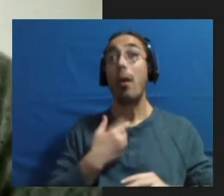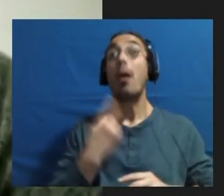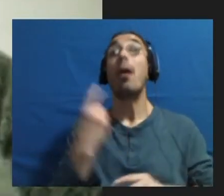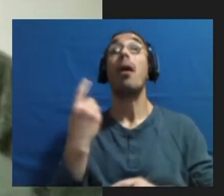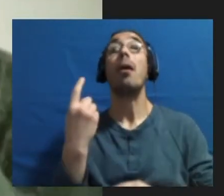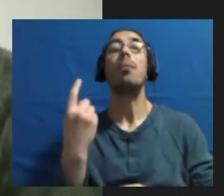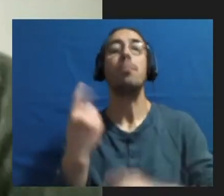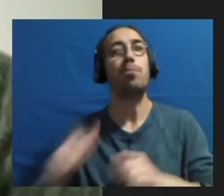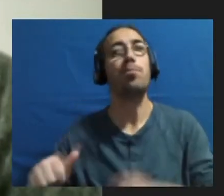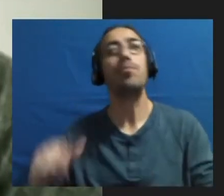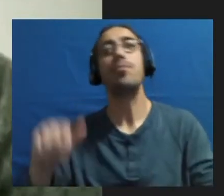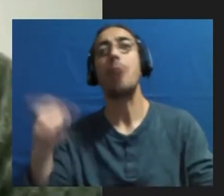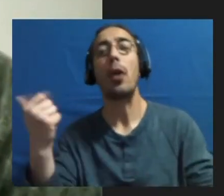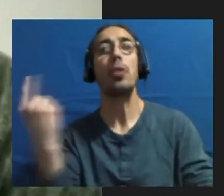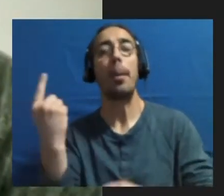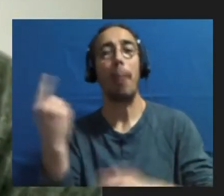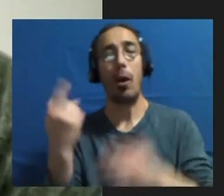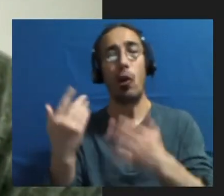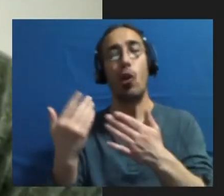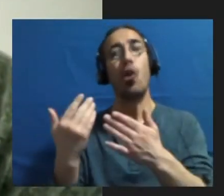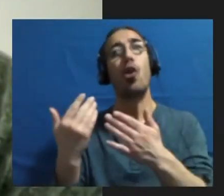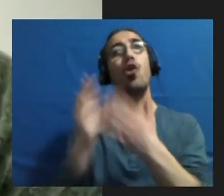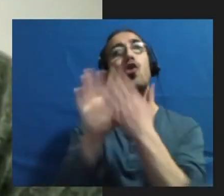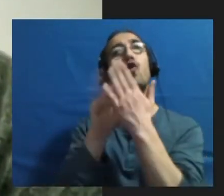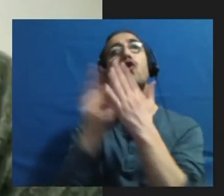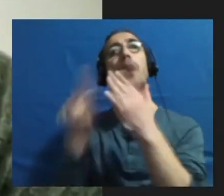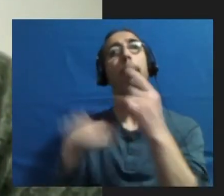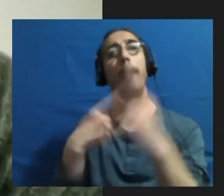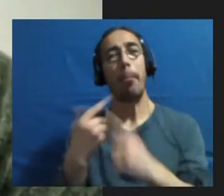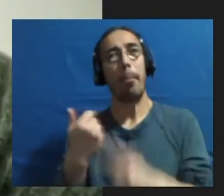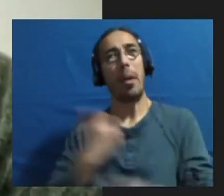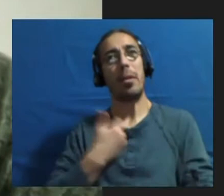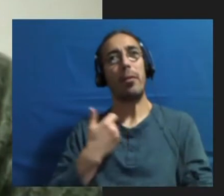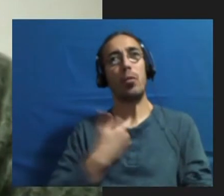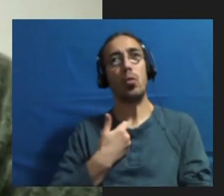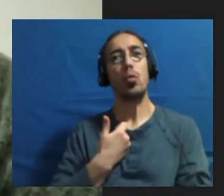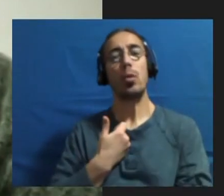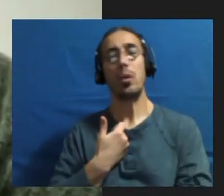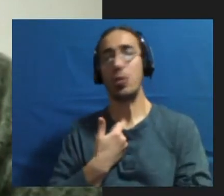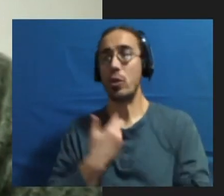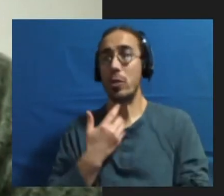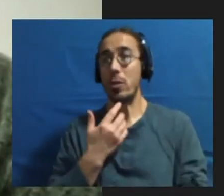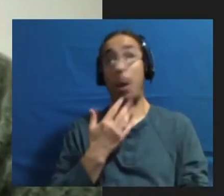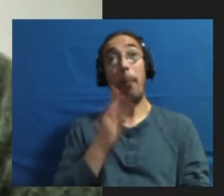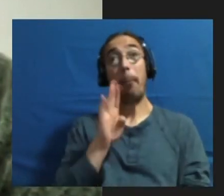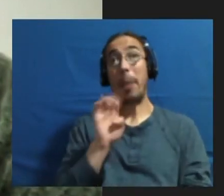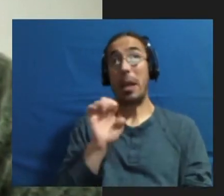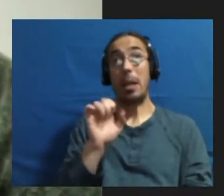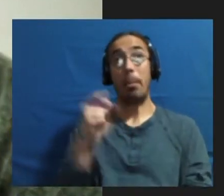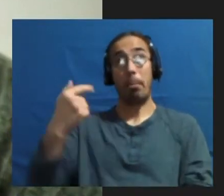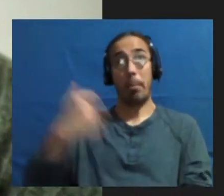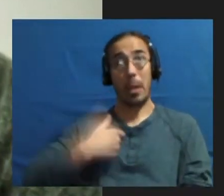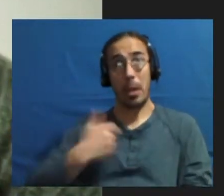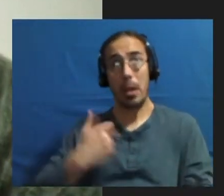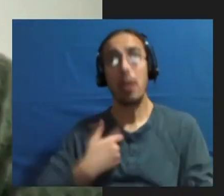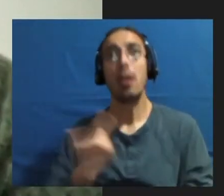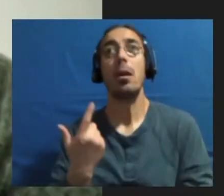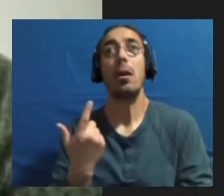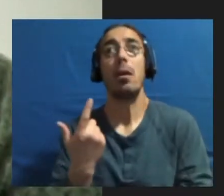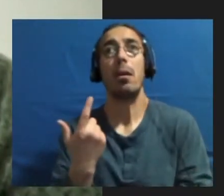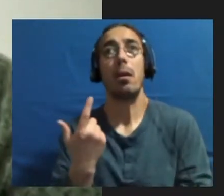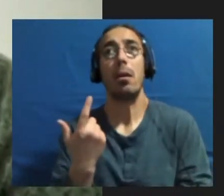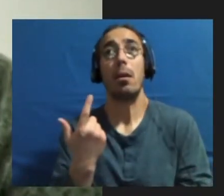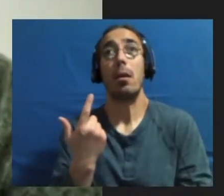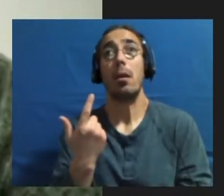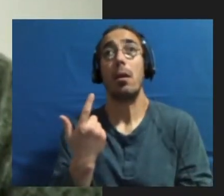about Matthew was just being me. And of course, my previous